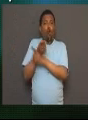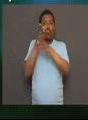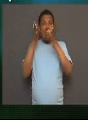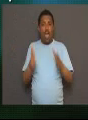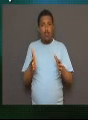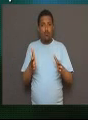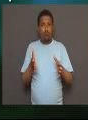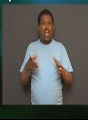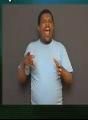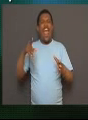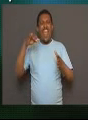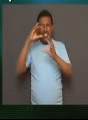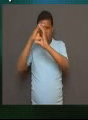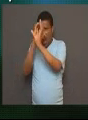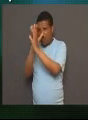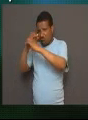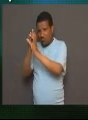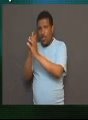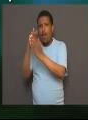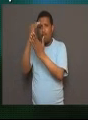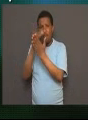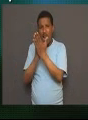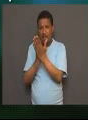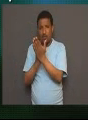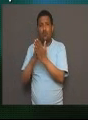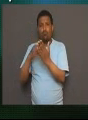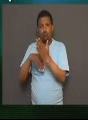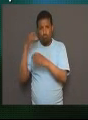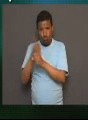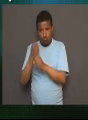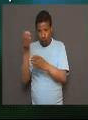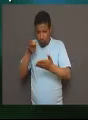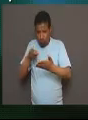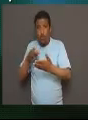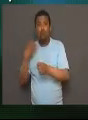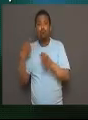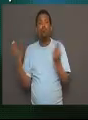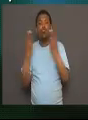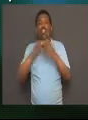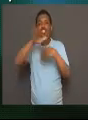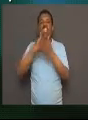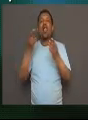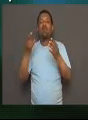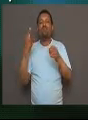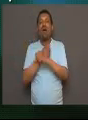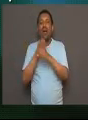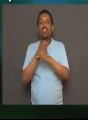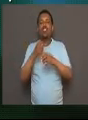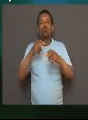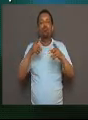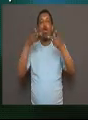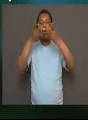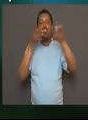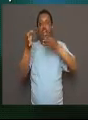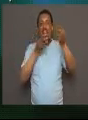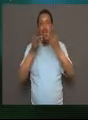geographers, engineers, and planners all use general-purpose topographic